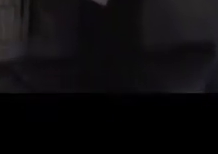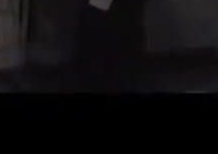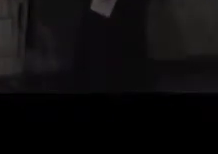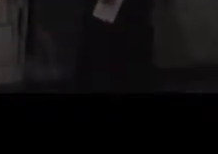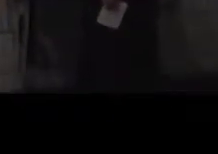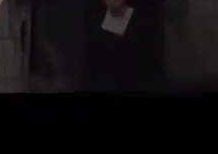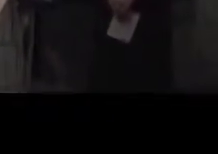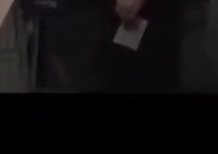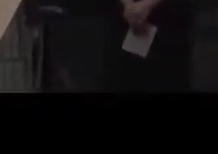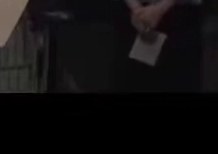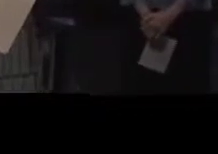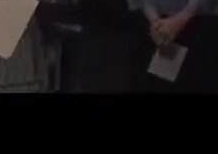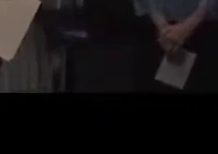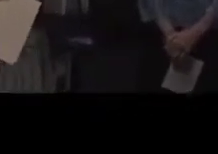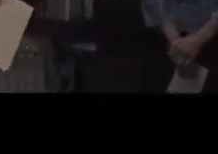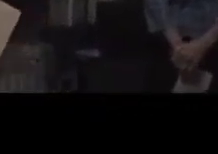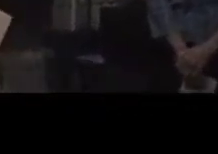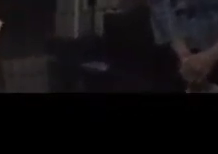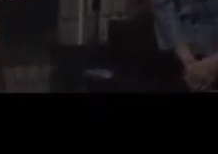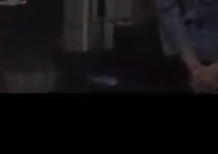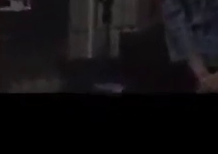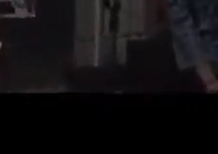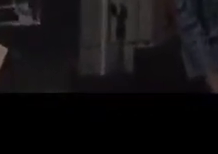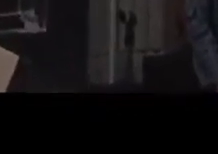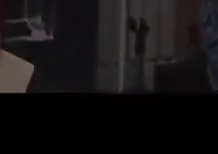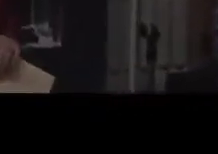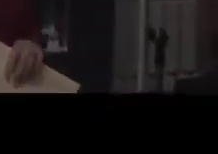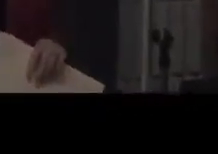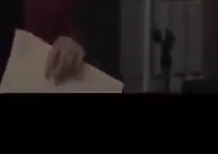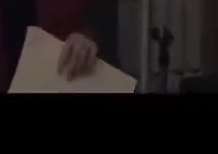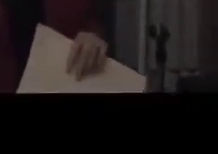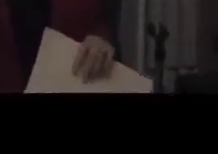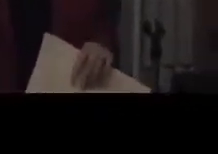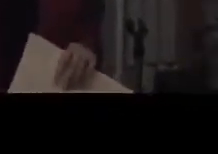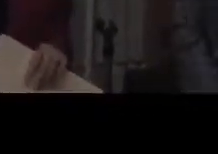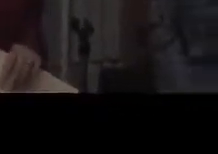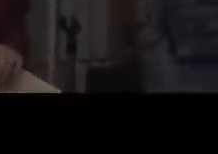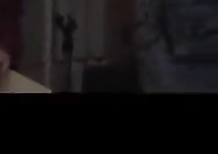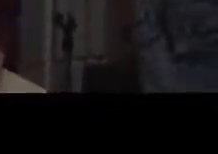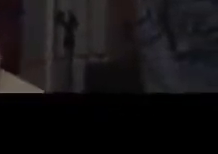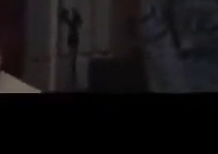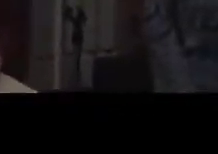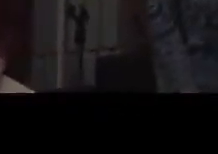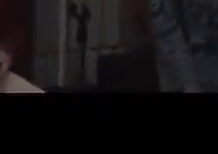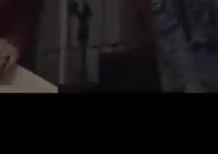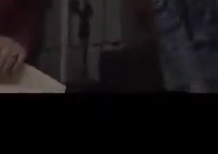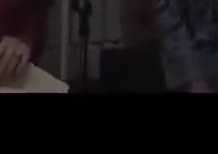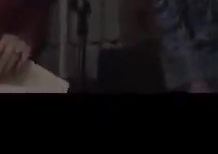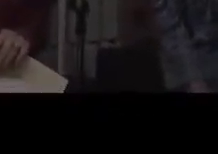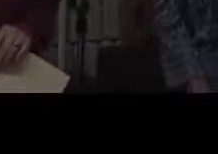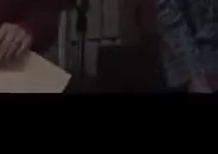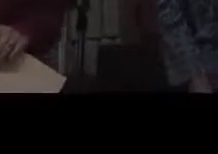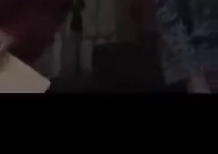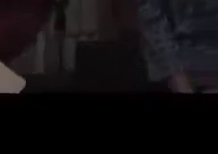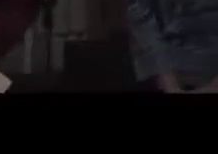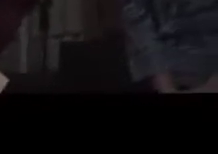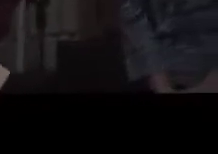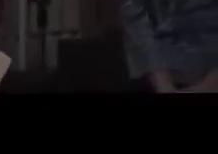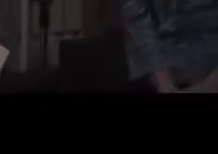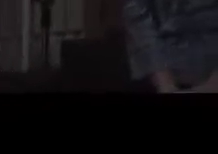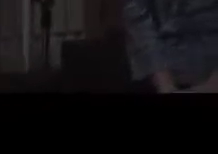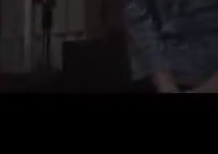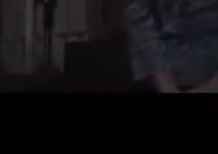Multicultural Committee and a learning specialist out of the Office of Disability Services, would like to welcome you to this afternoon's